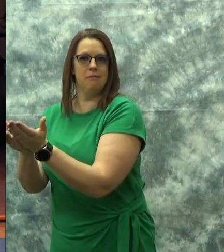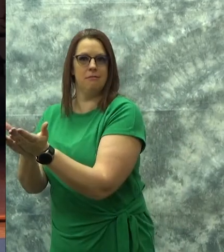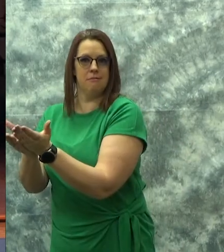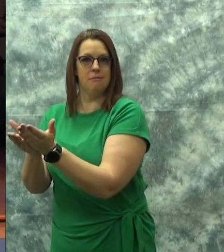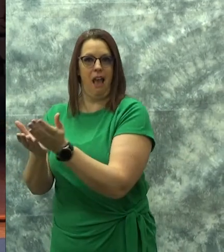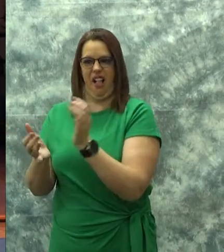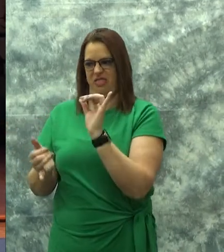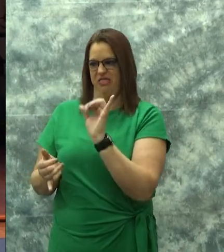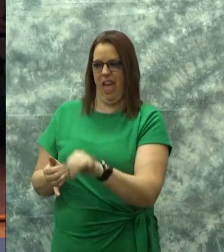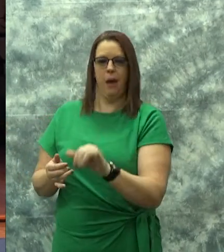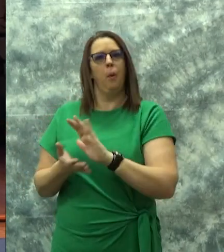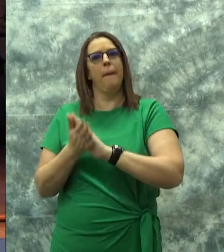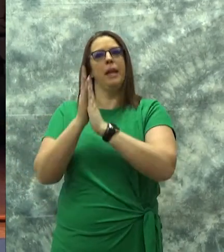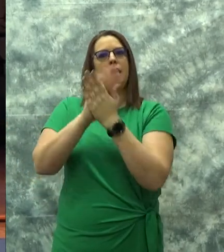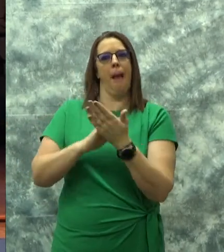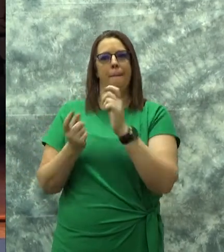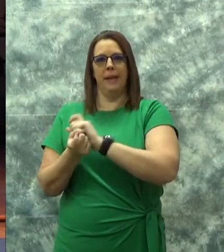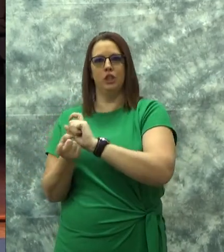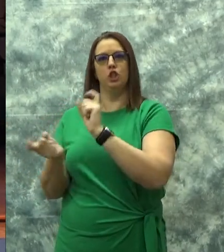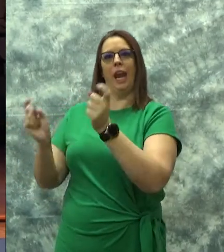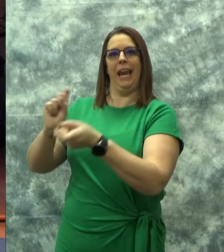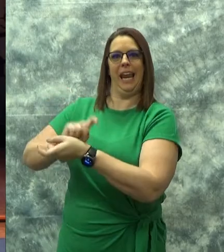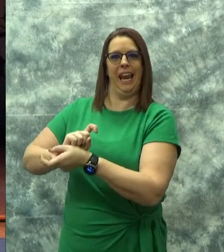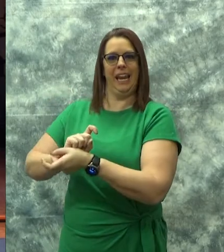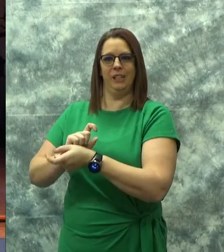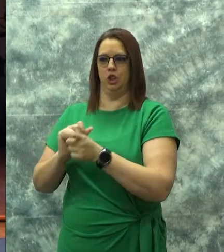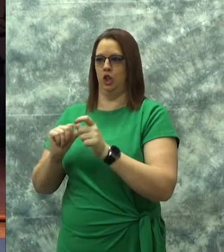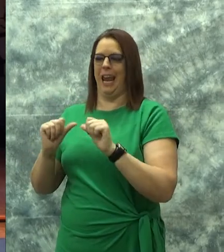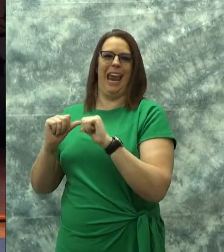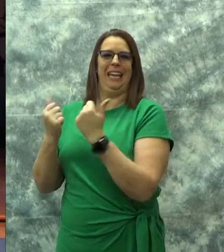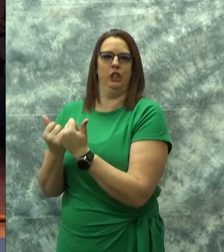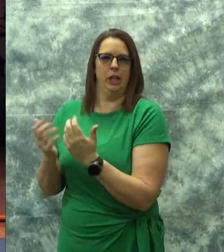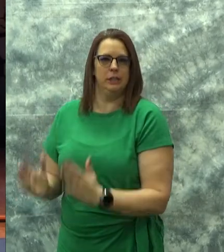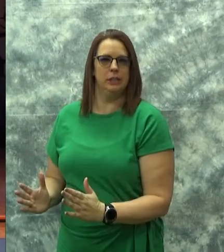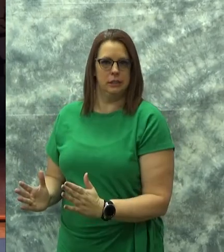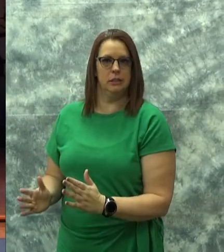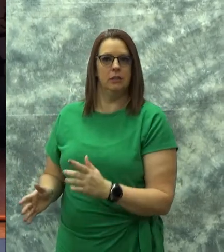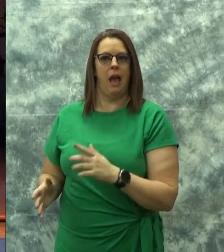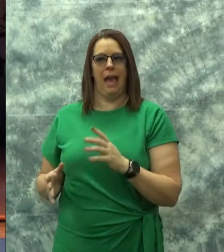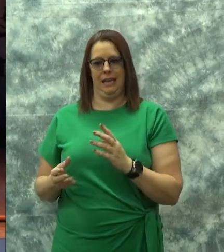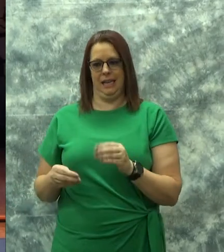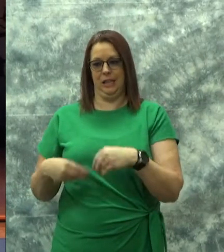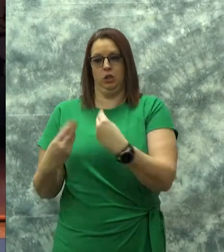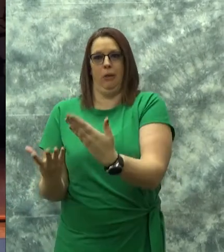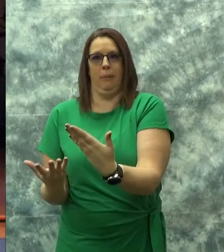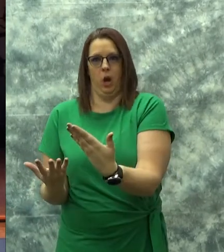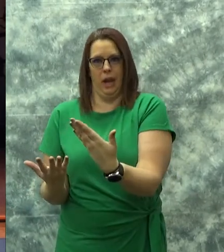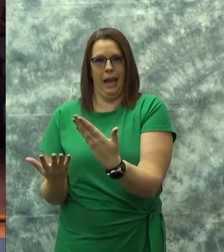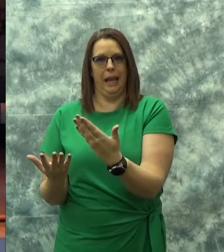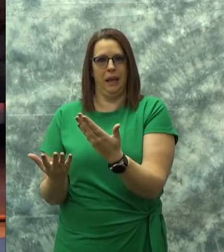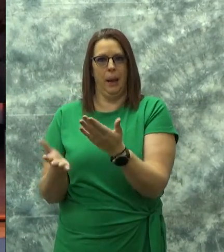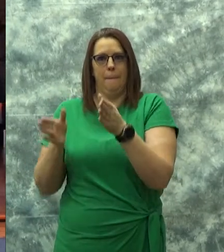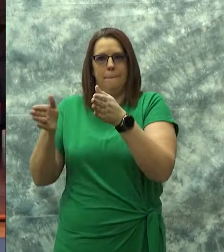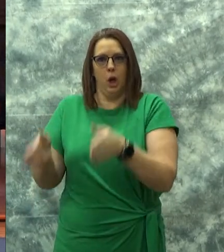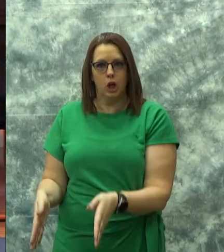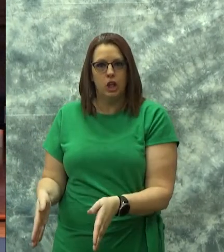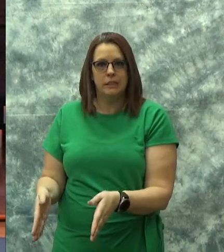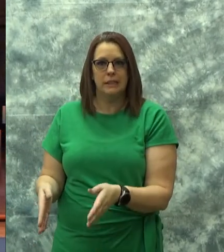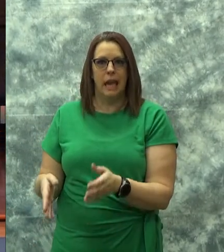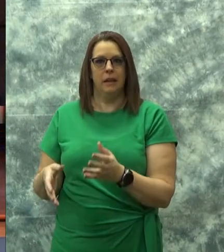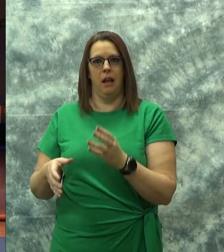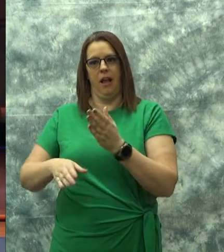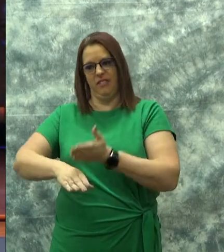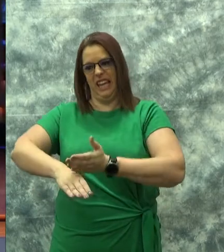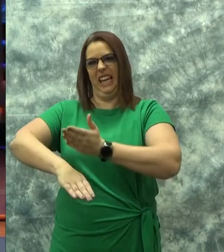so we then become a change agent, a transformation agent, a contributing factor, a person of